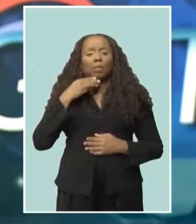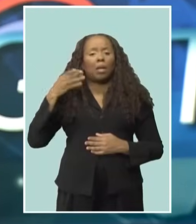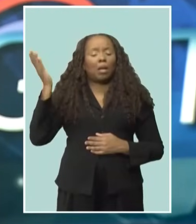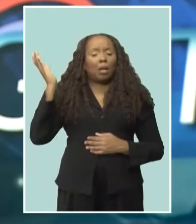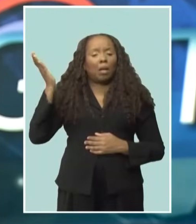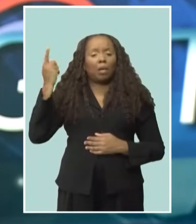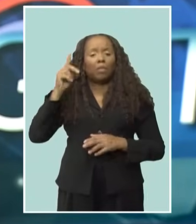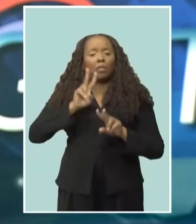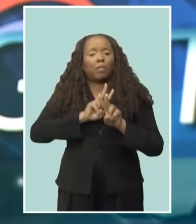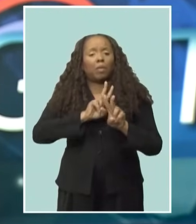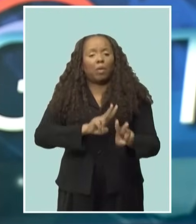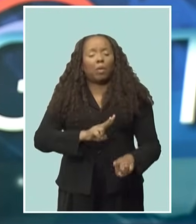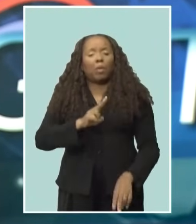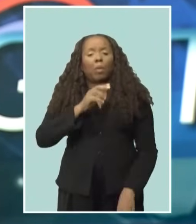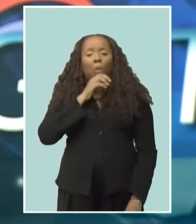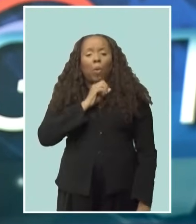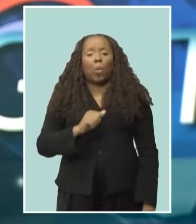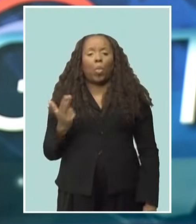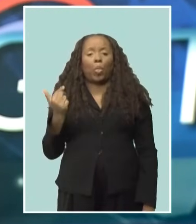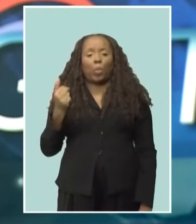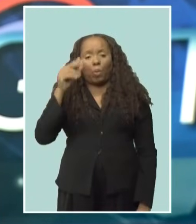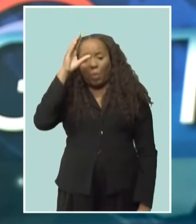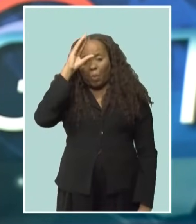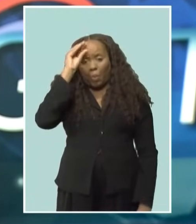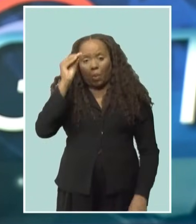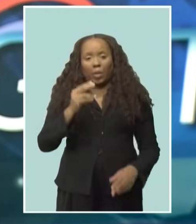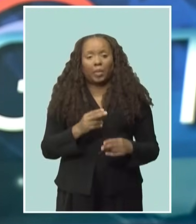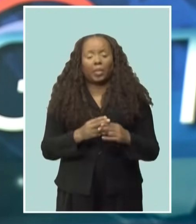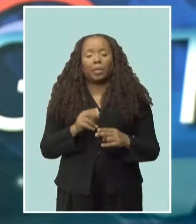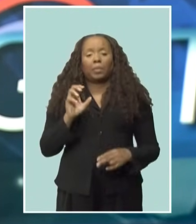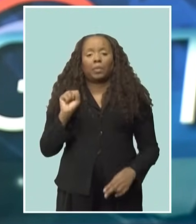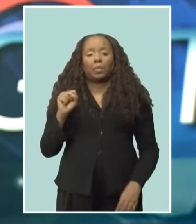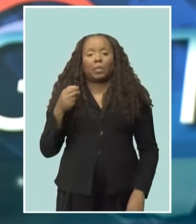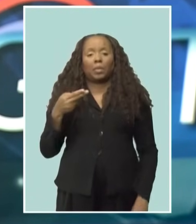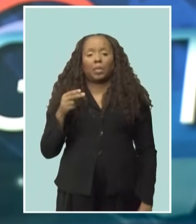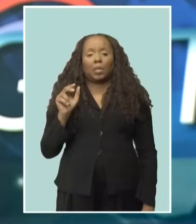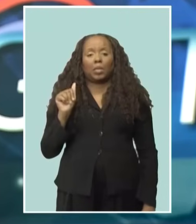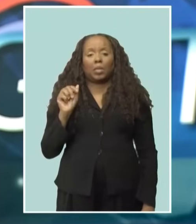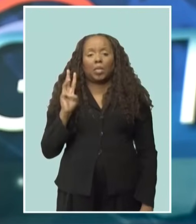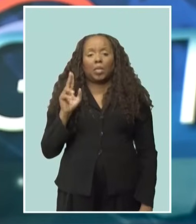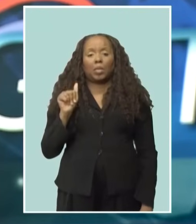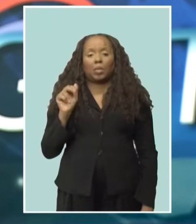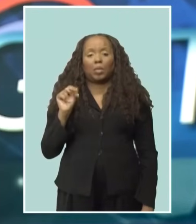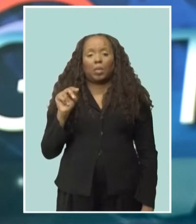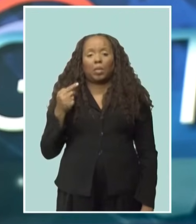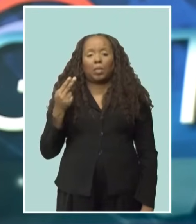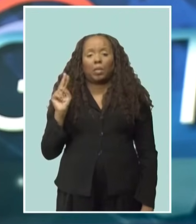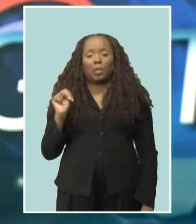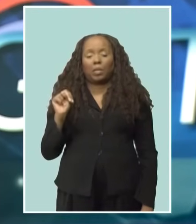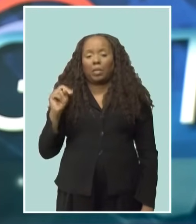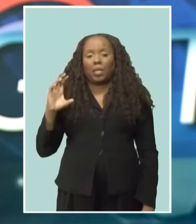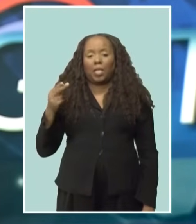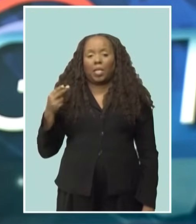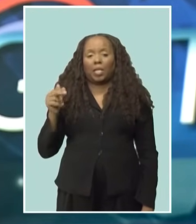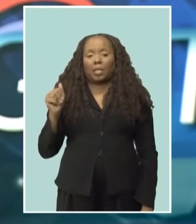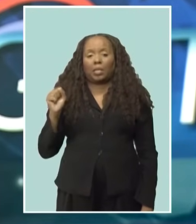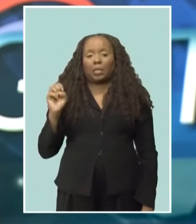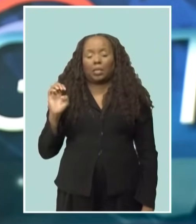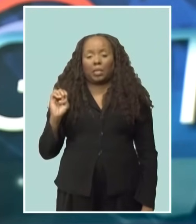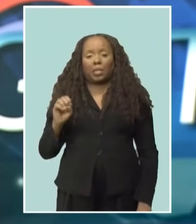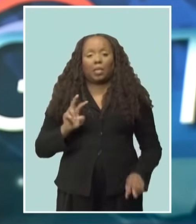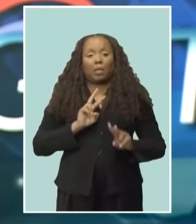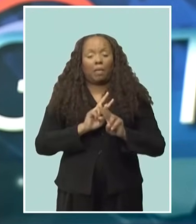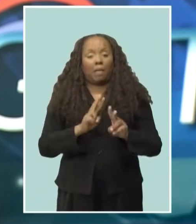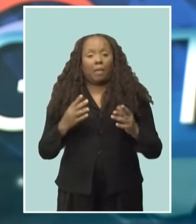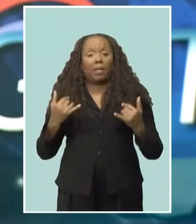funeral service for 13-year-old Jonathan Chase, which was held today at the Garfield Sobers Sports Complex, Wilde Gymnasium.